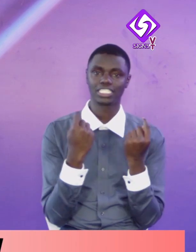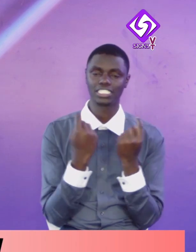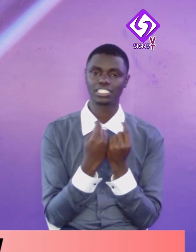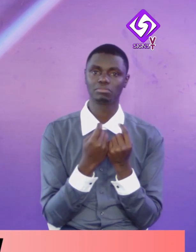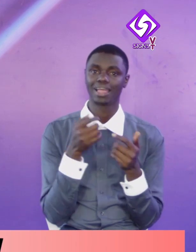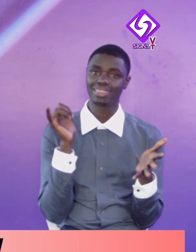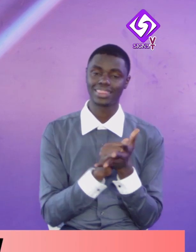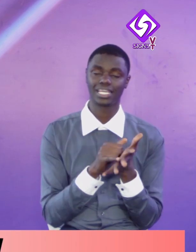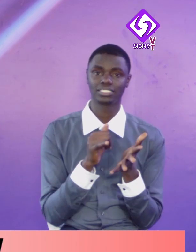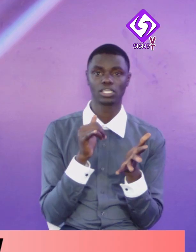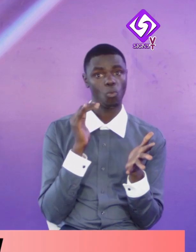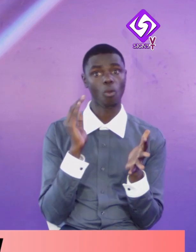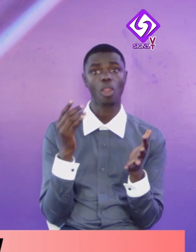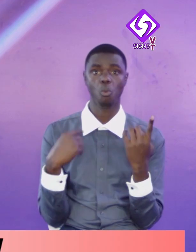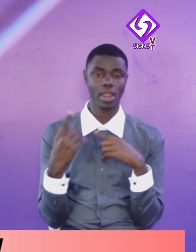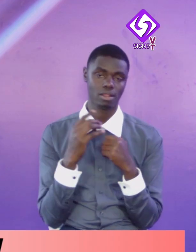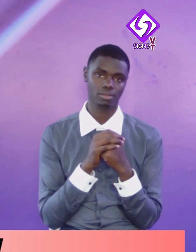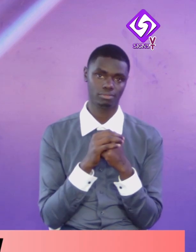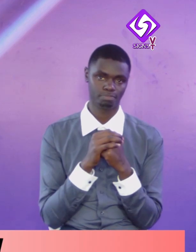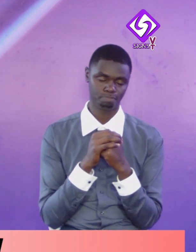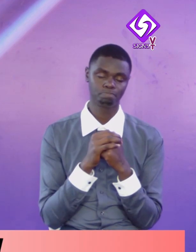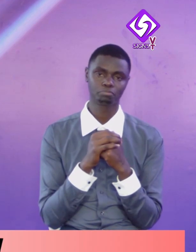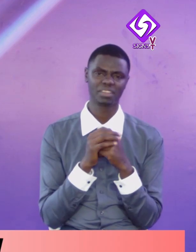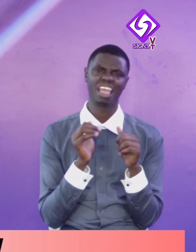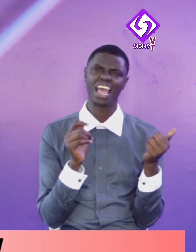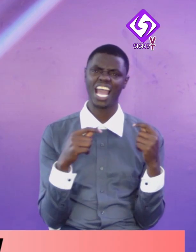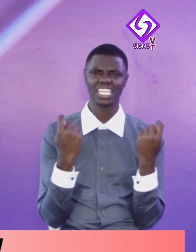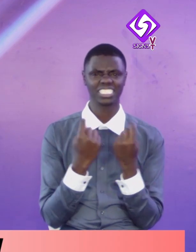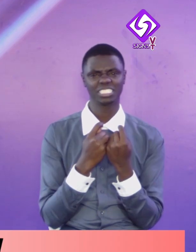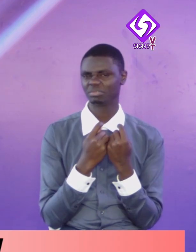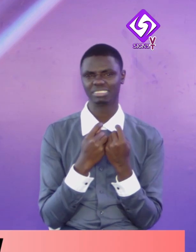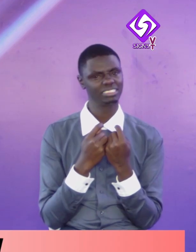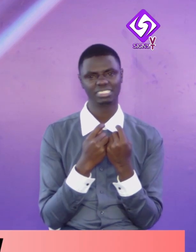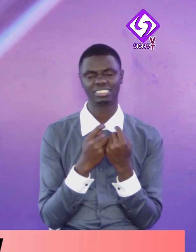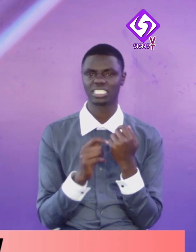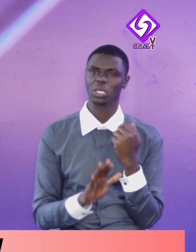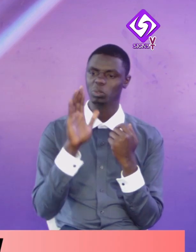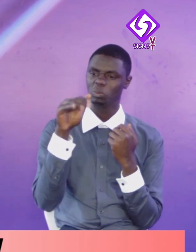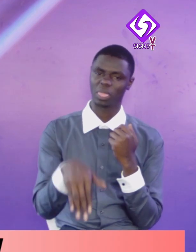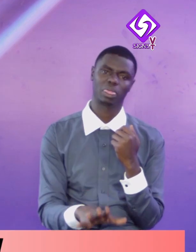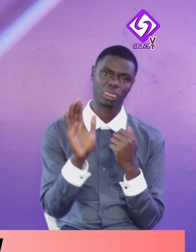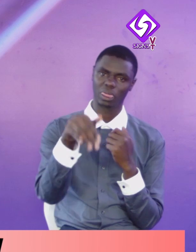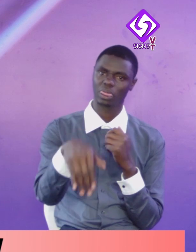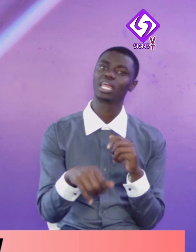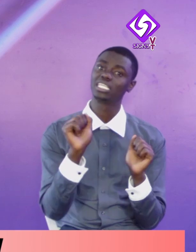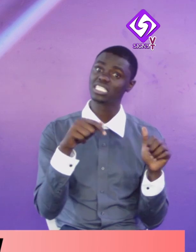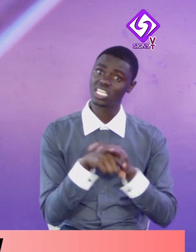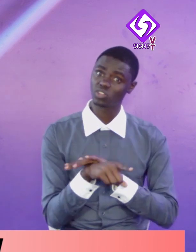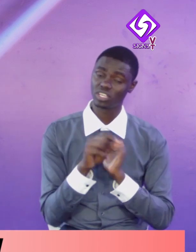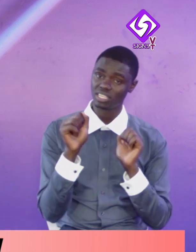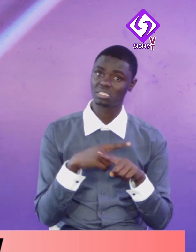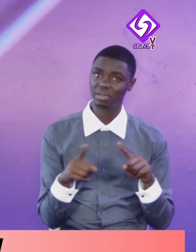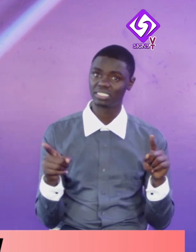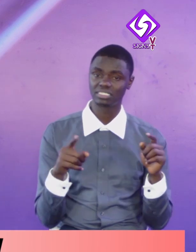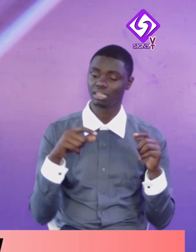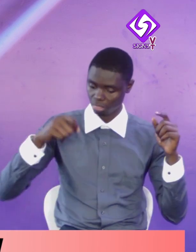to win the league. Okay. These other teams, they have inconsistencies, though they are scoring, but they concede